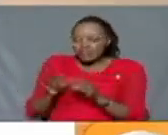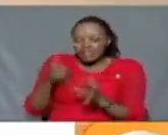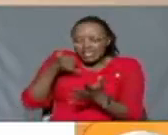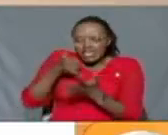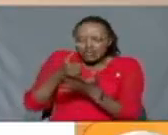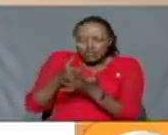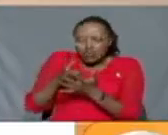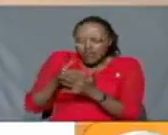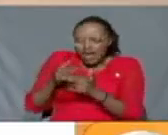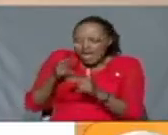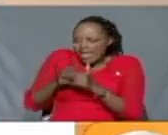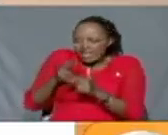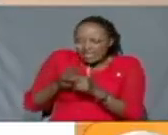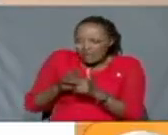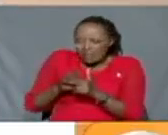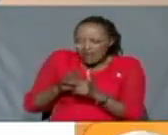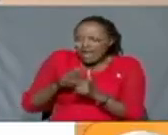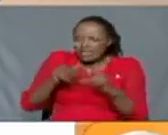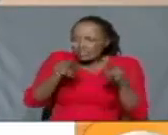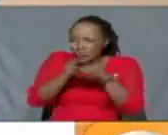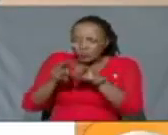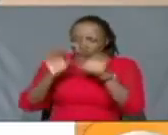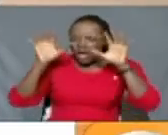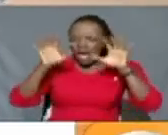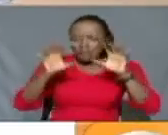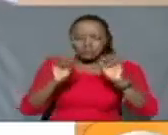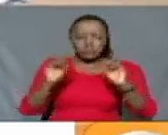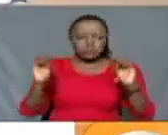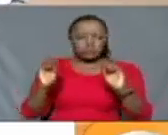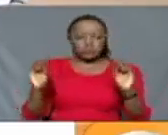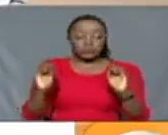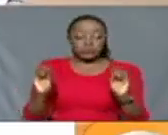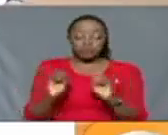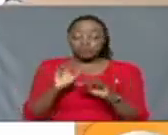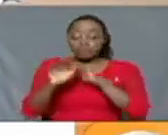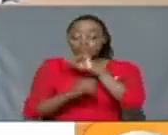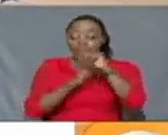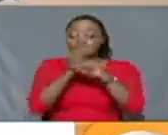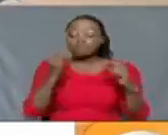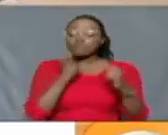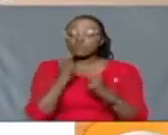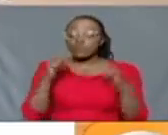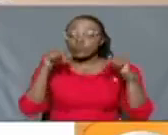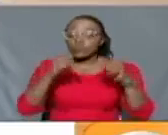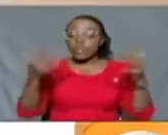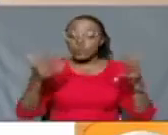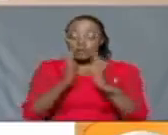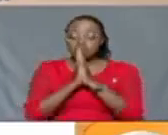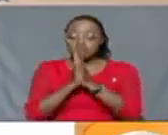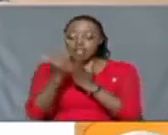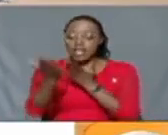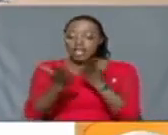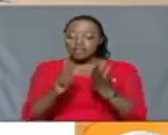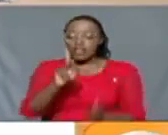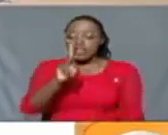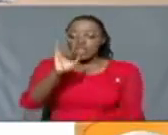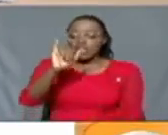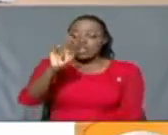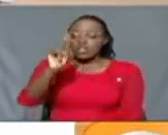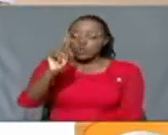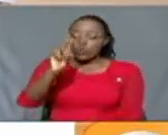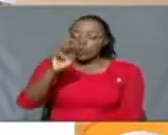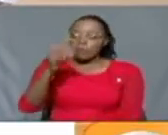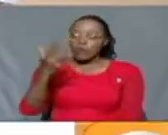and insults out of the meetings. Well, the Deputy President spoke today during a prayer service at Kiumbi Catholic Church